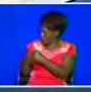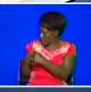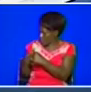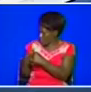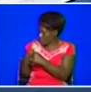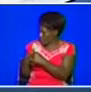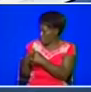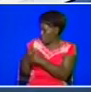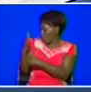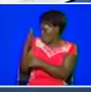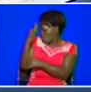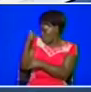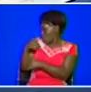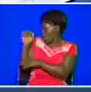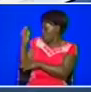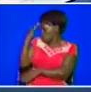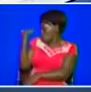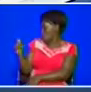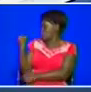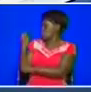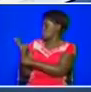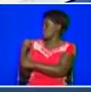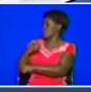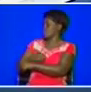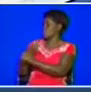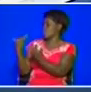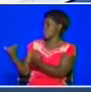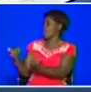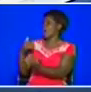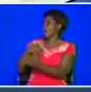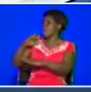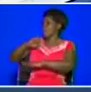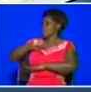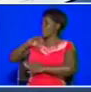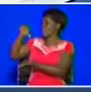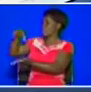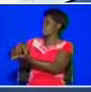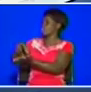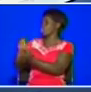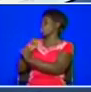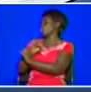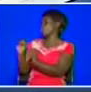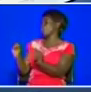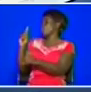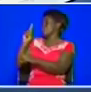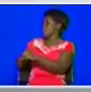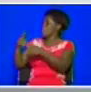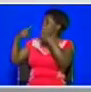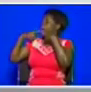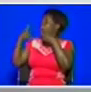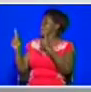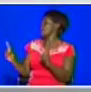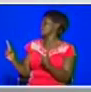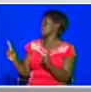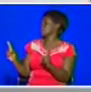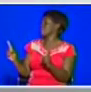And the reason I ask this is because the secondary schools, as they are now, don't have enough space to take in everybody. And once you make the announcement,